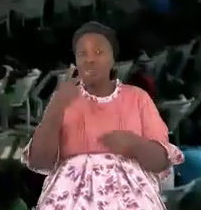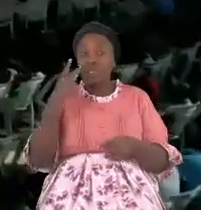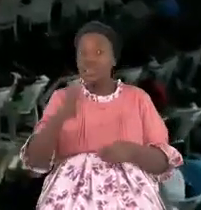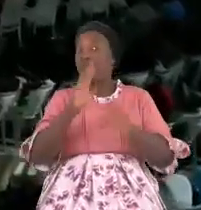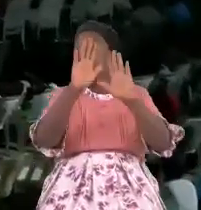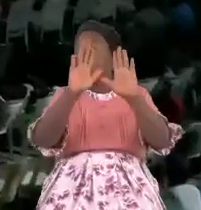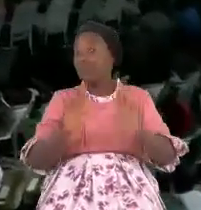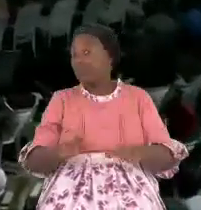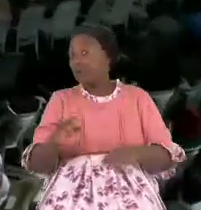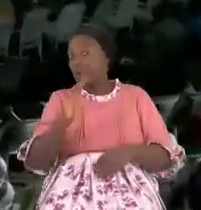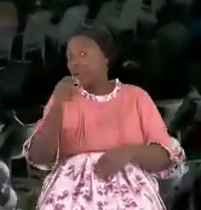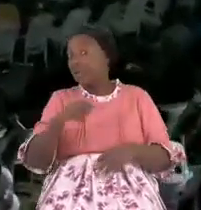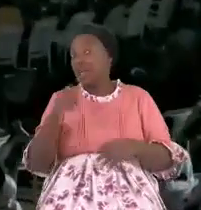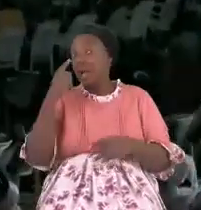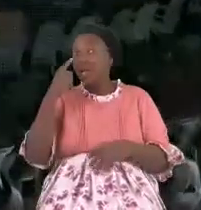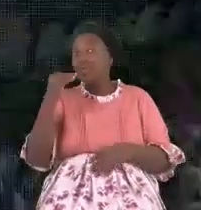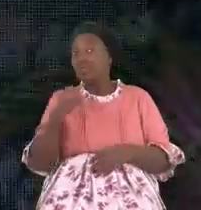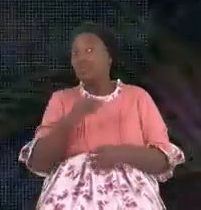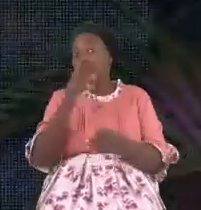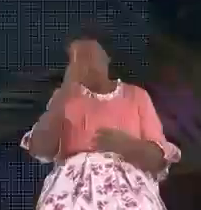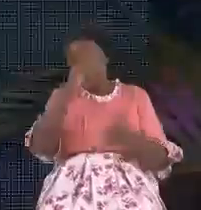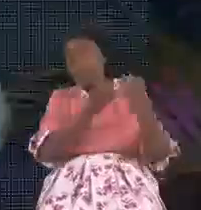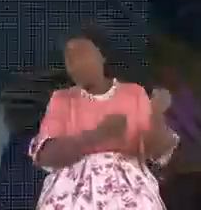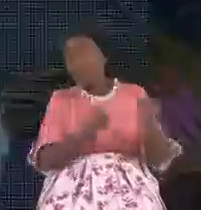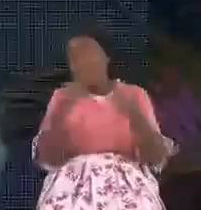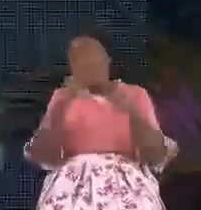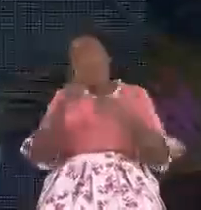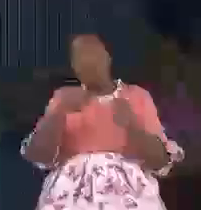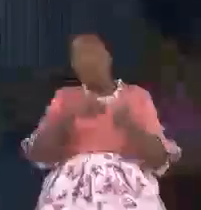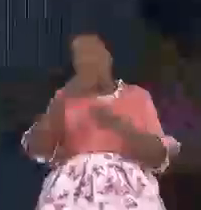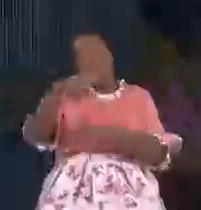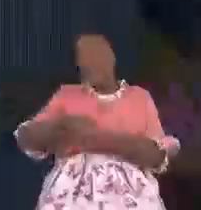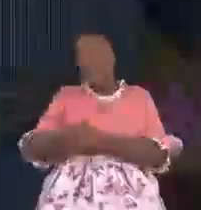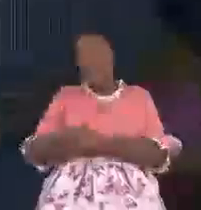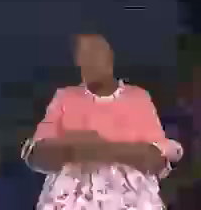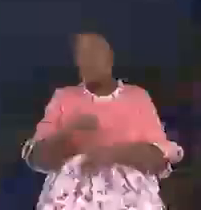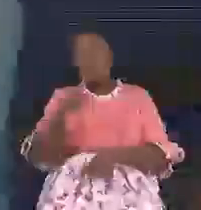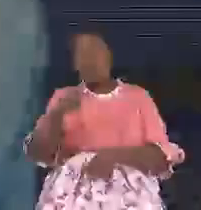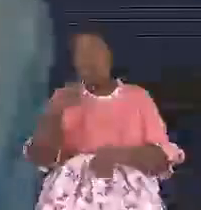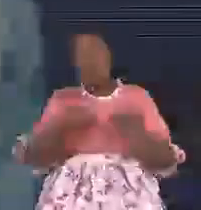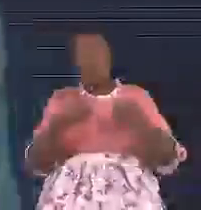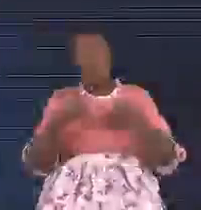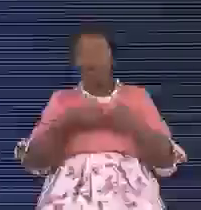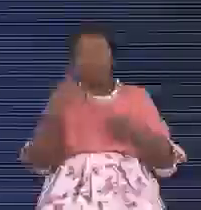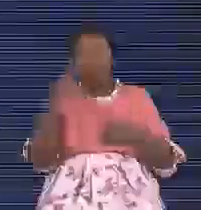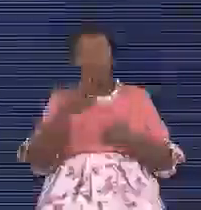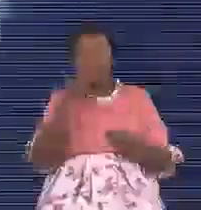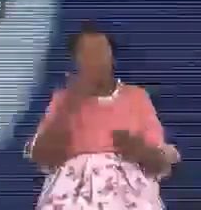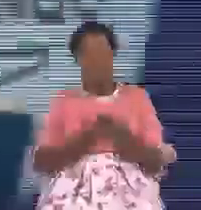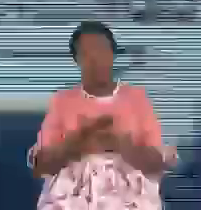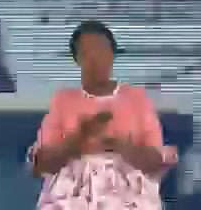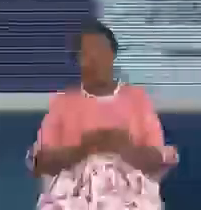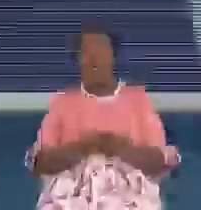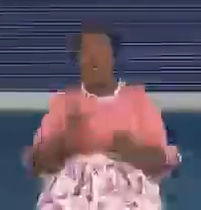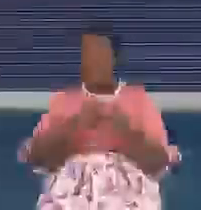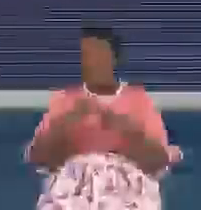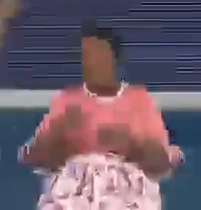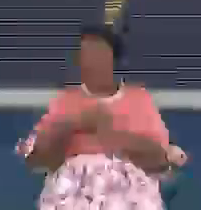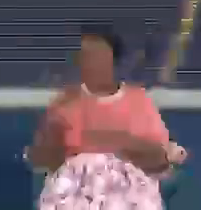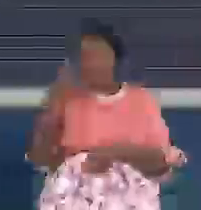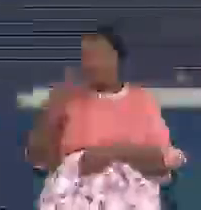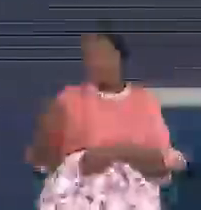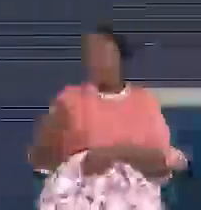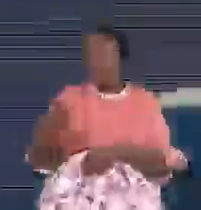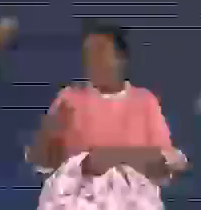eyes of faith coming to you tonight thou have seen well and if you see the